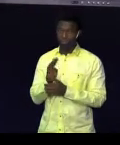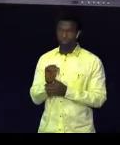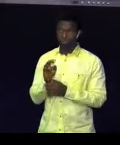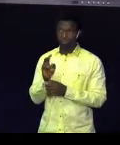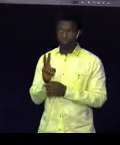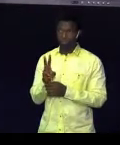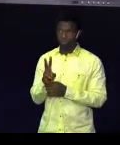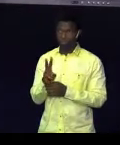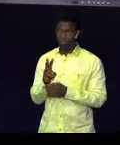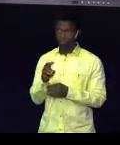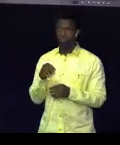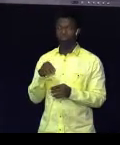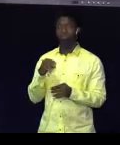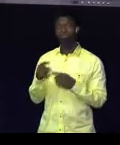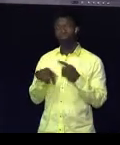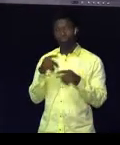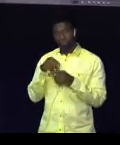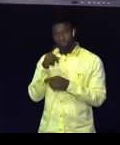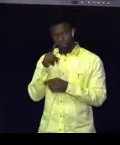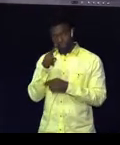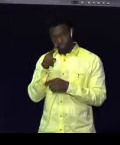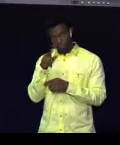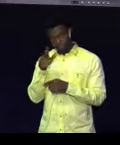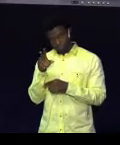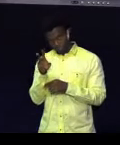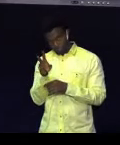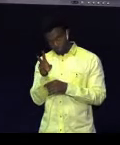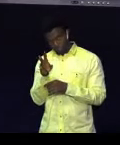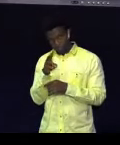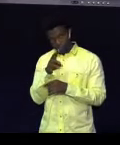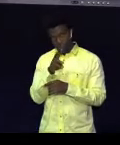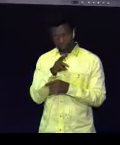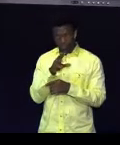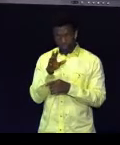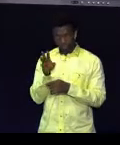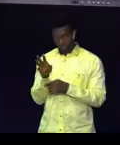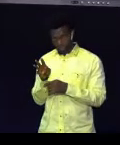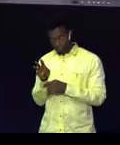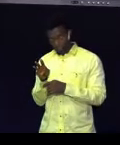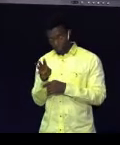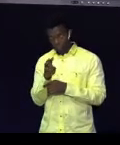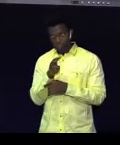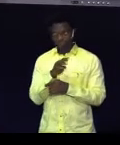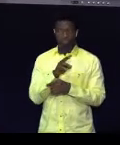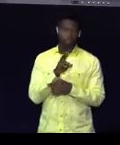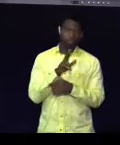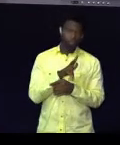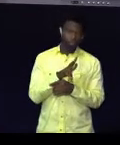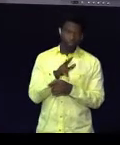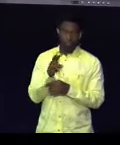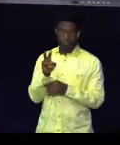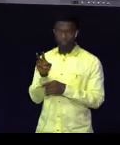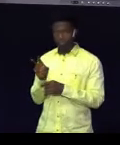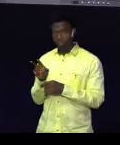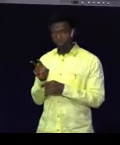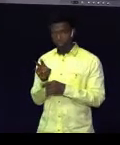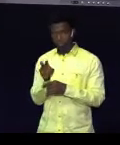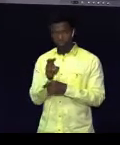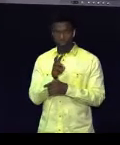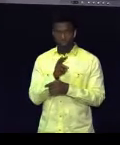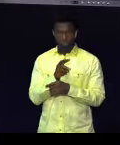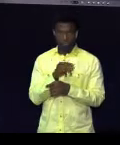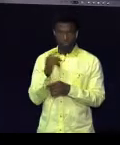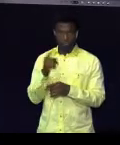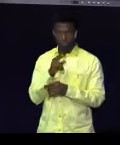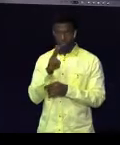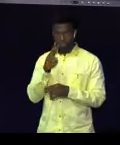2s. 2 goes in 120 64, 2 in 64 32, 2 in 32 16, 2 in 16 8, 2 in 8 4, 2 in 4